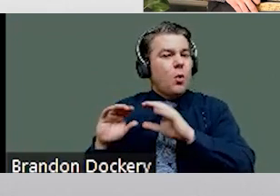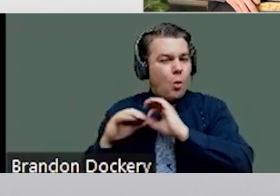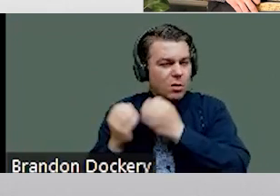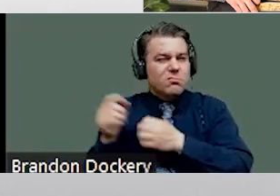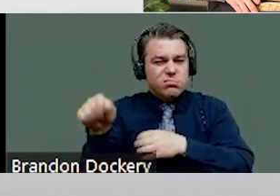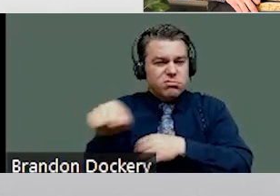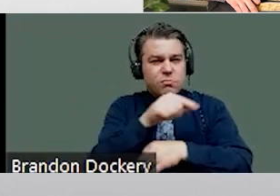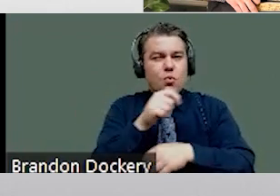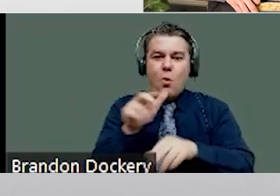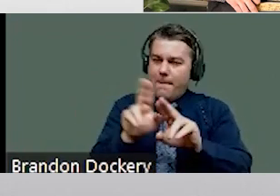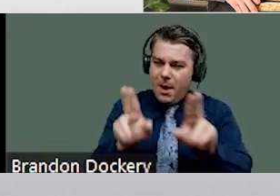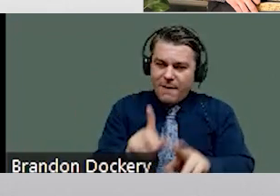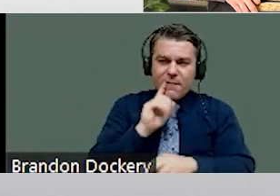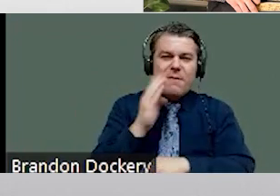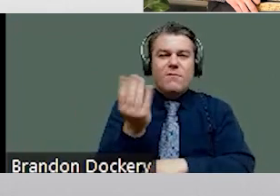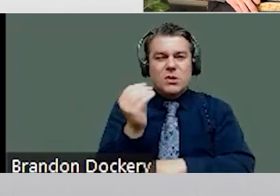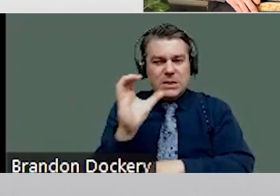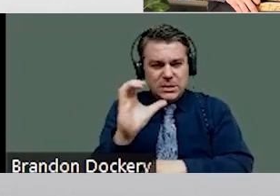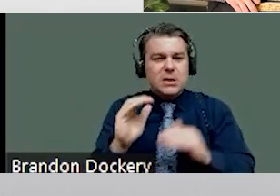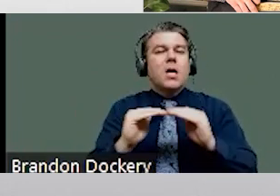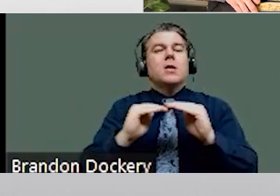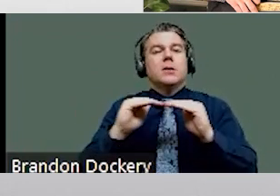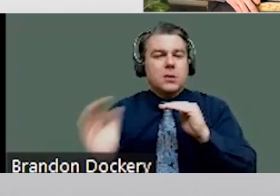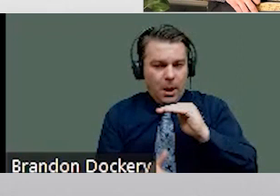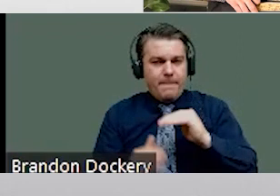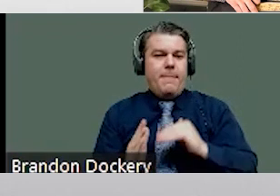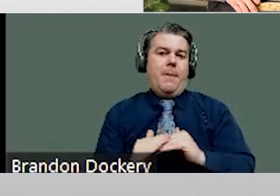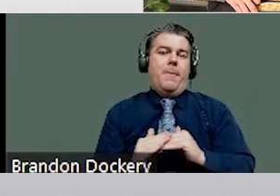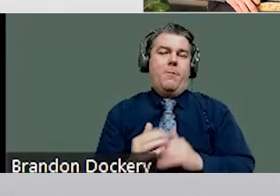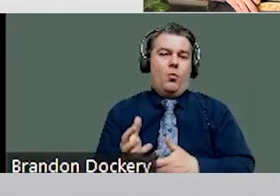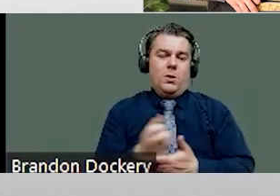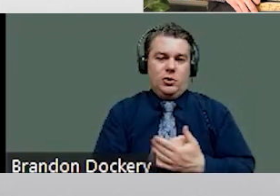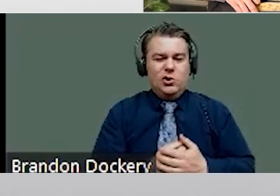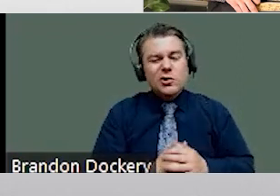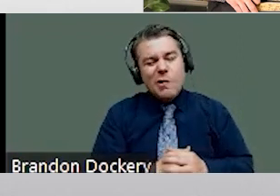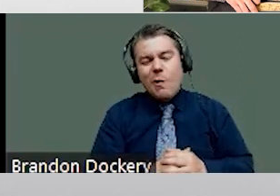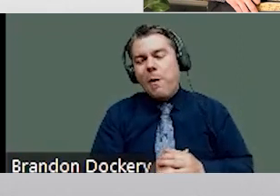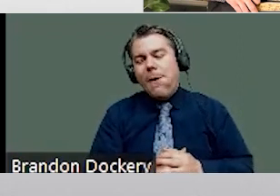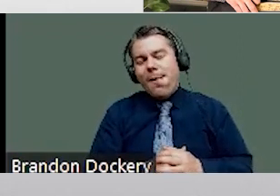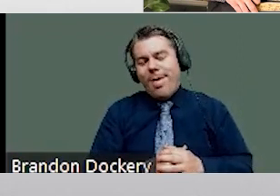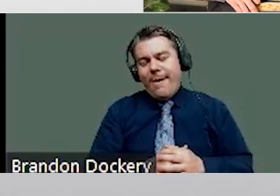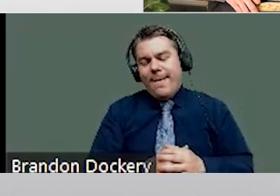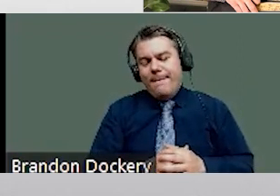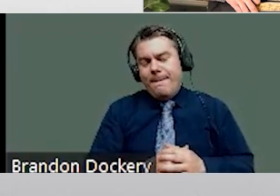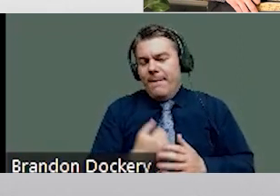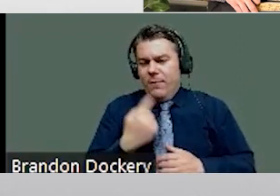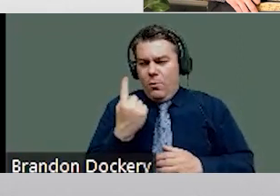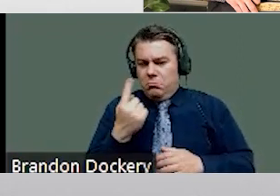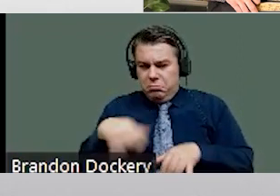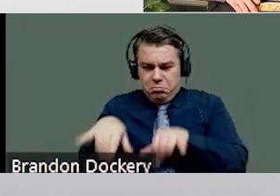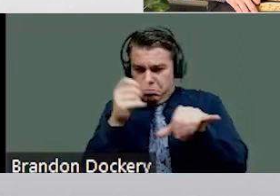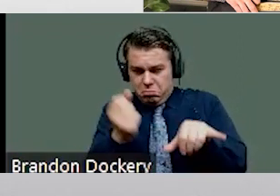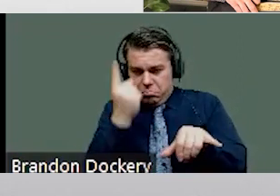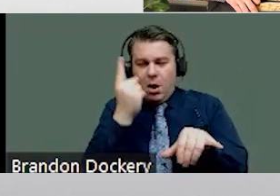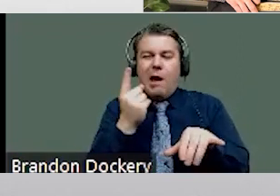were applying and getting these 14C subminimum wage certificates. And that was, there was an